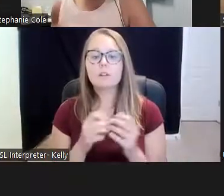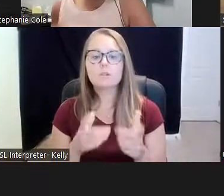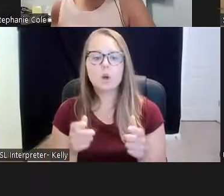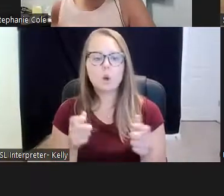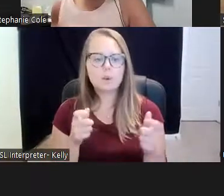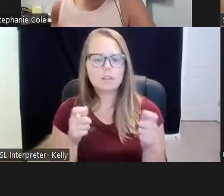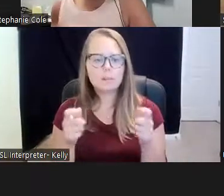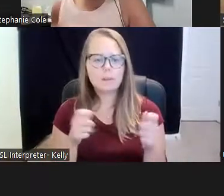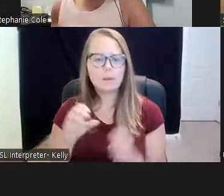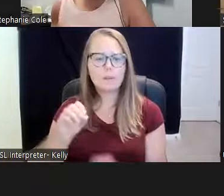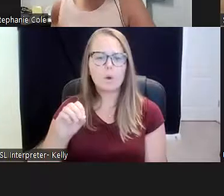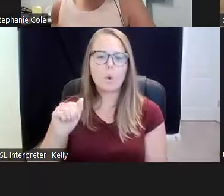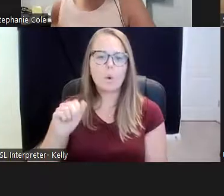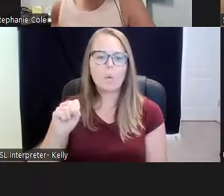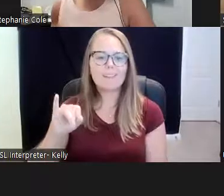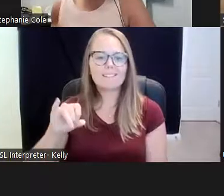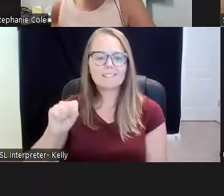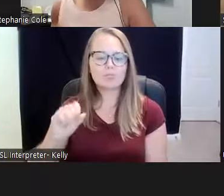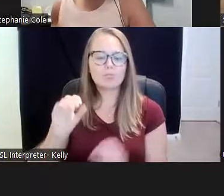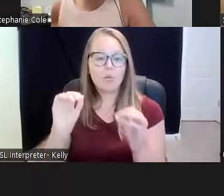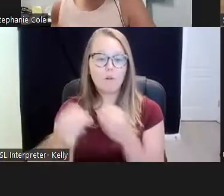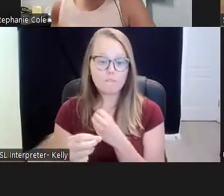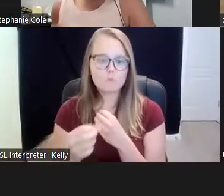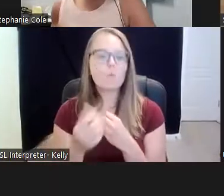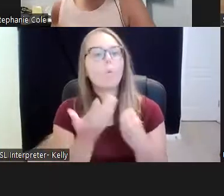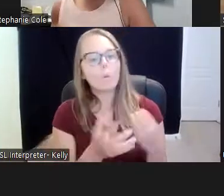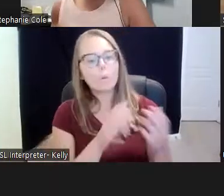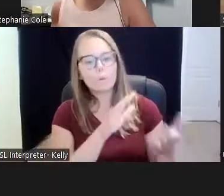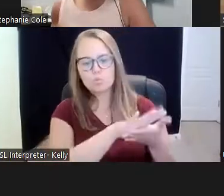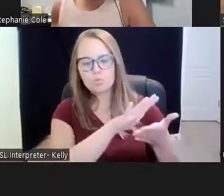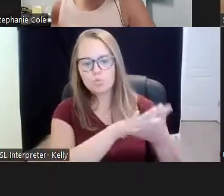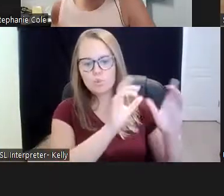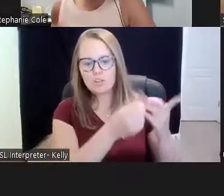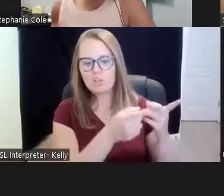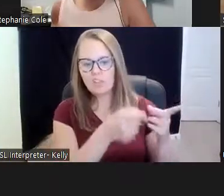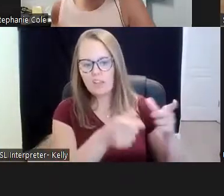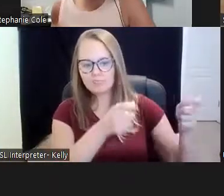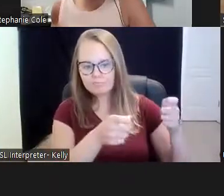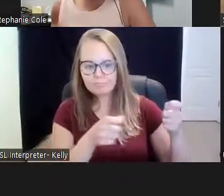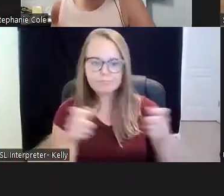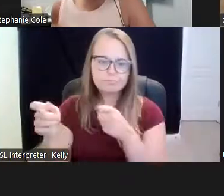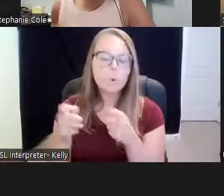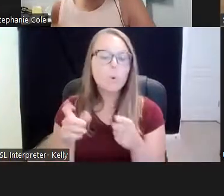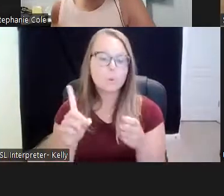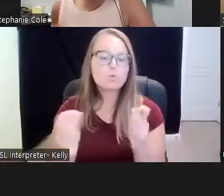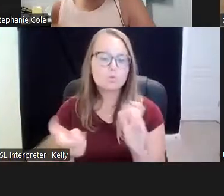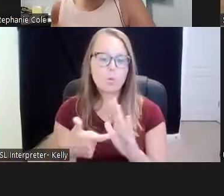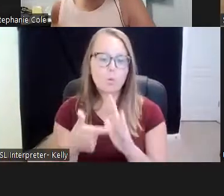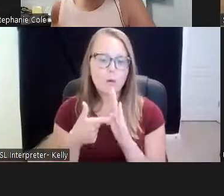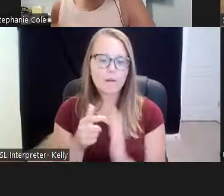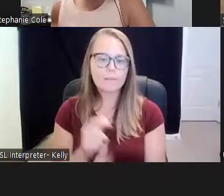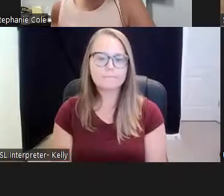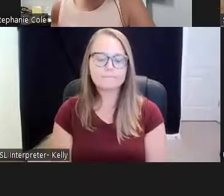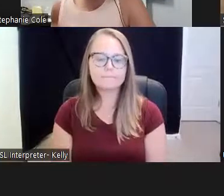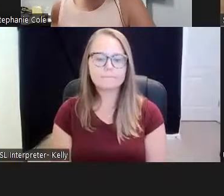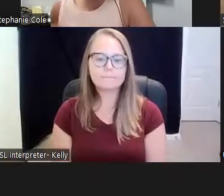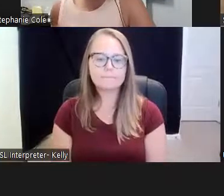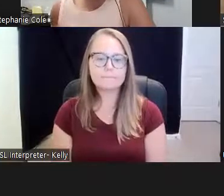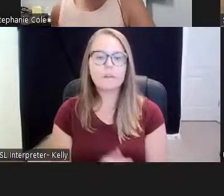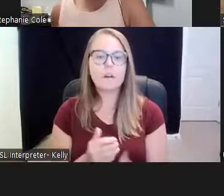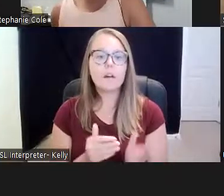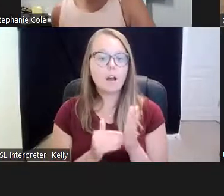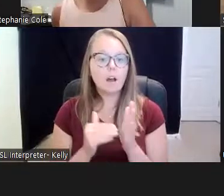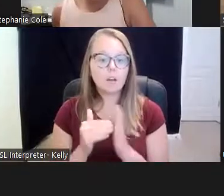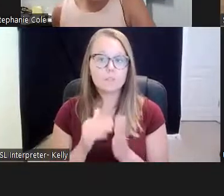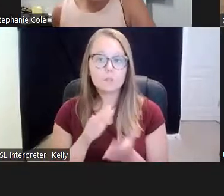the OASIS office in their location or the school district. And we do require it. Most often the